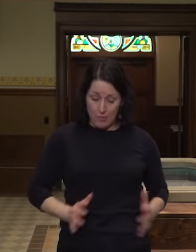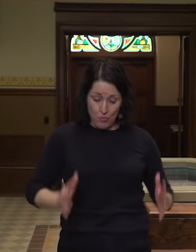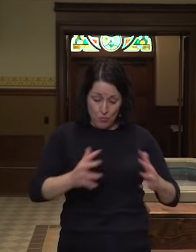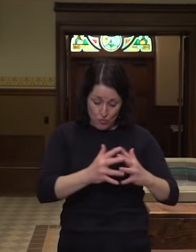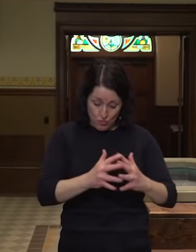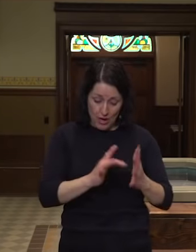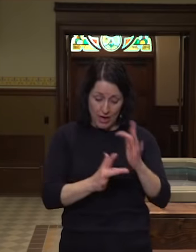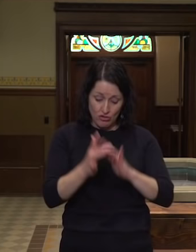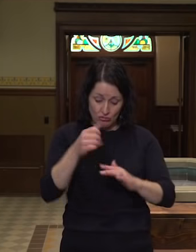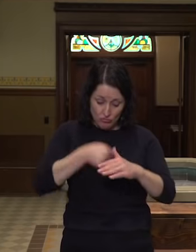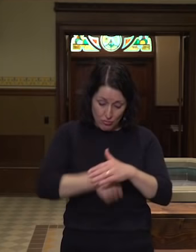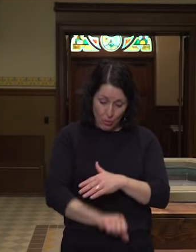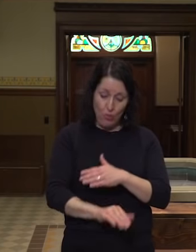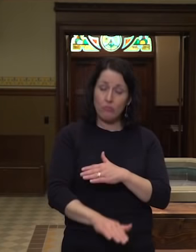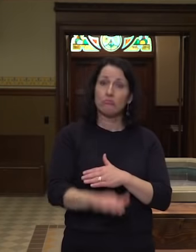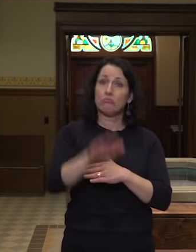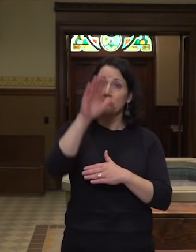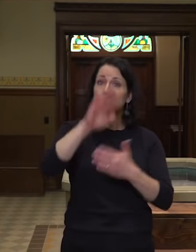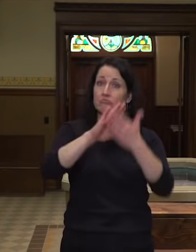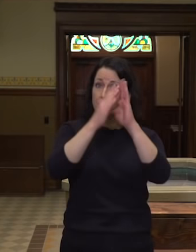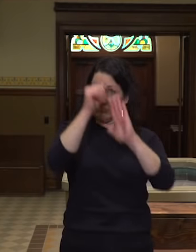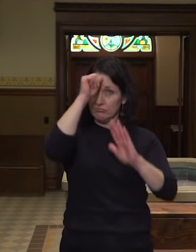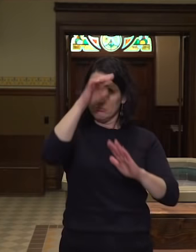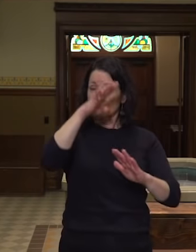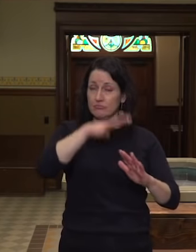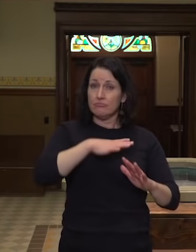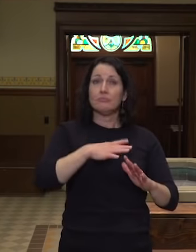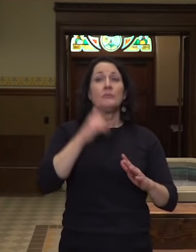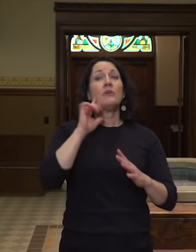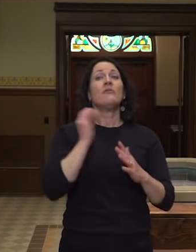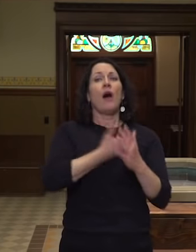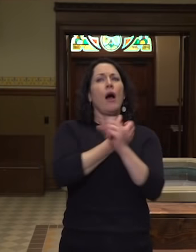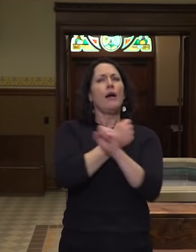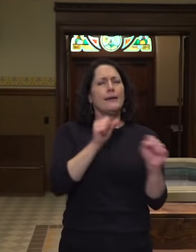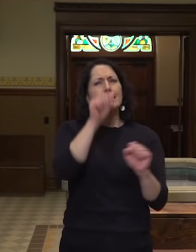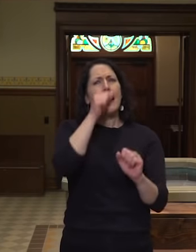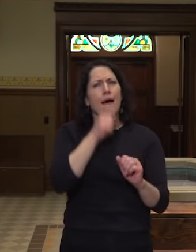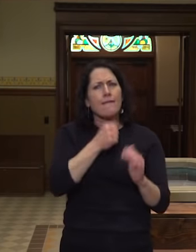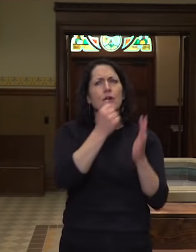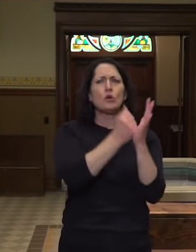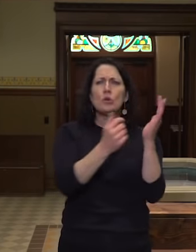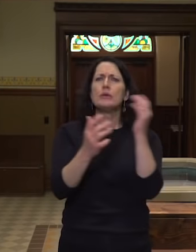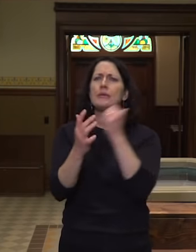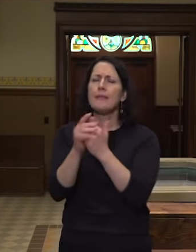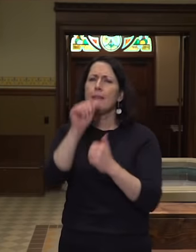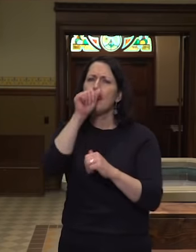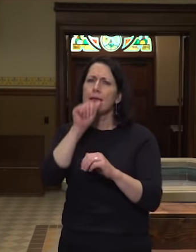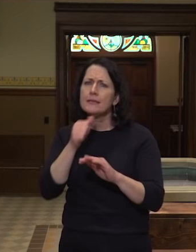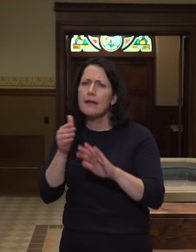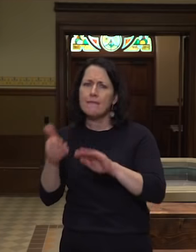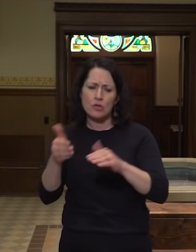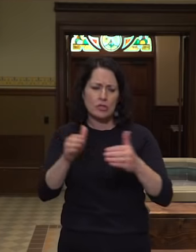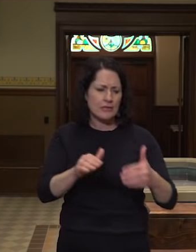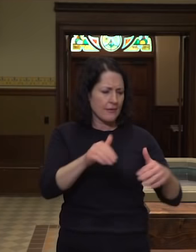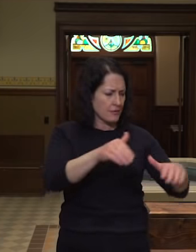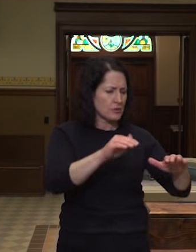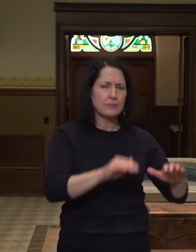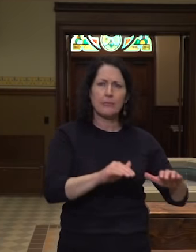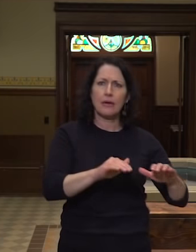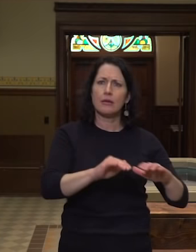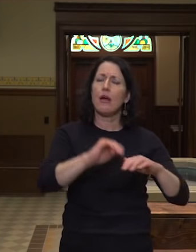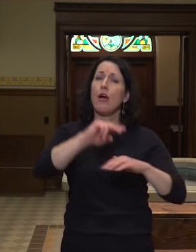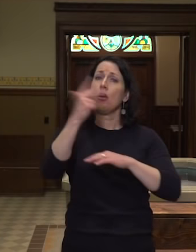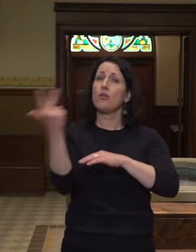Mary and became man. For our sake he was crucified under Pontius Pilate. He suffered death and was buried,